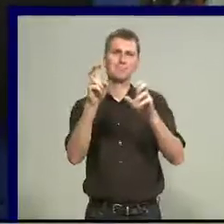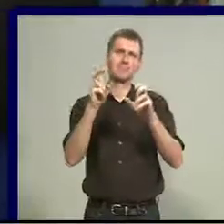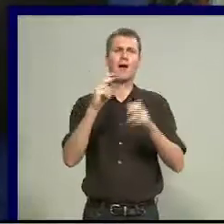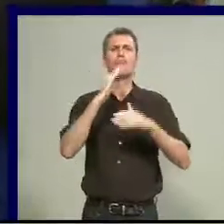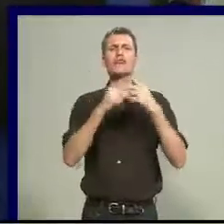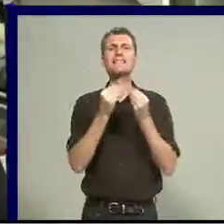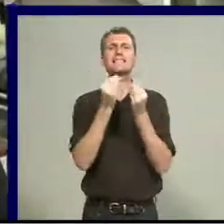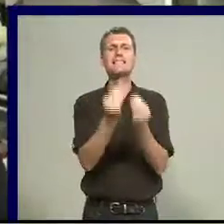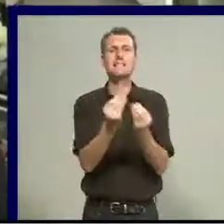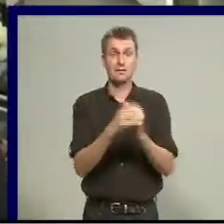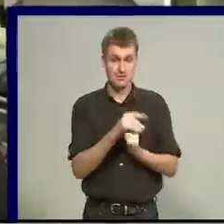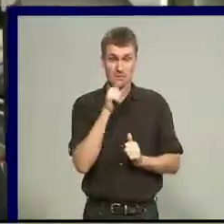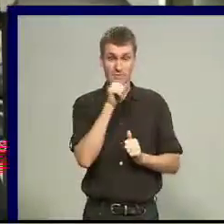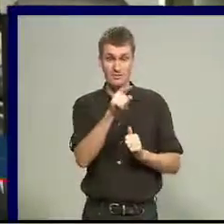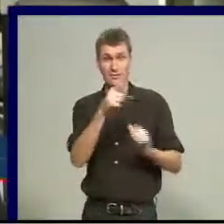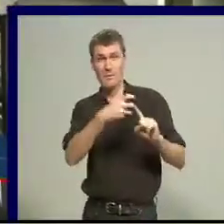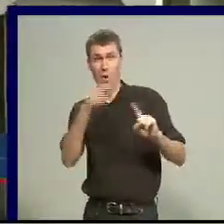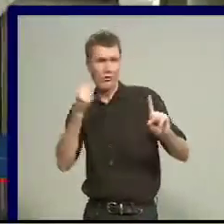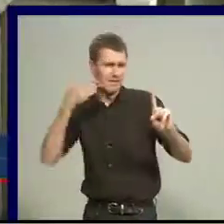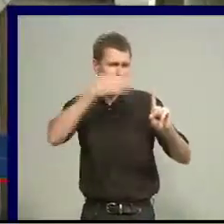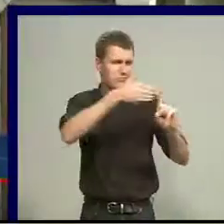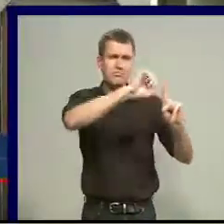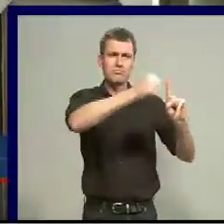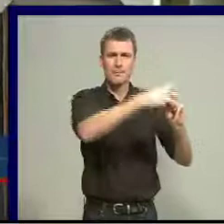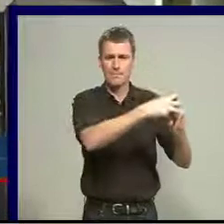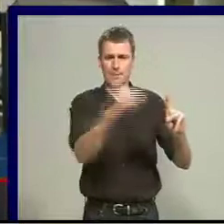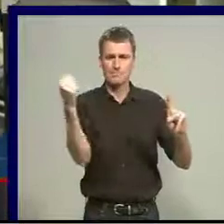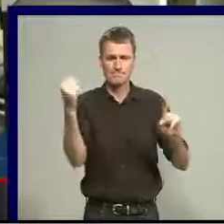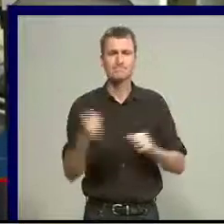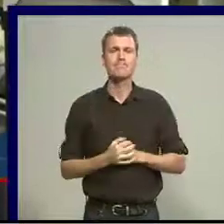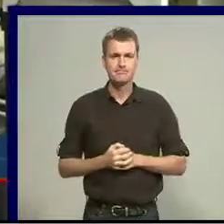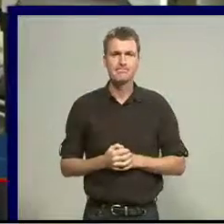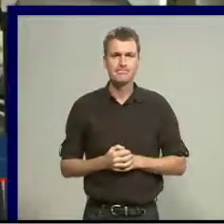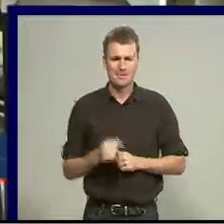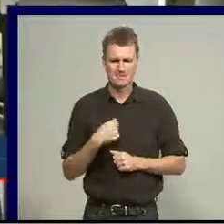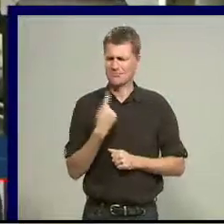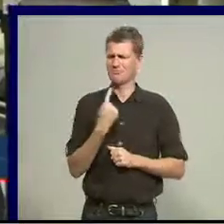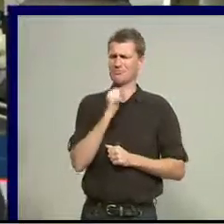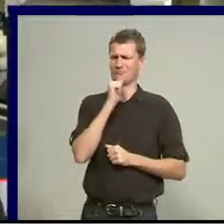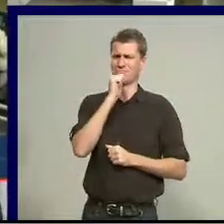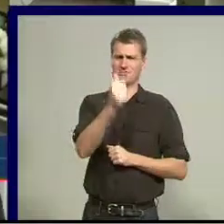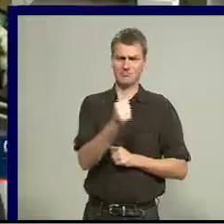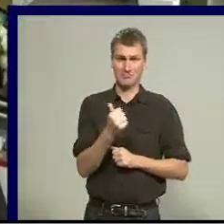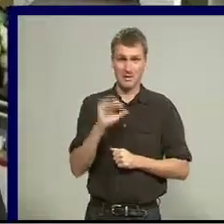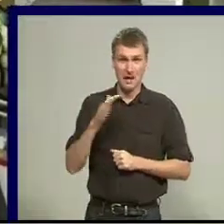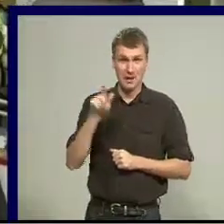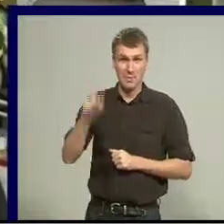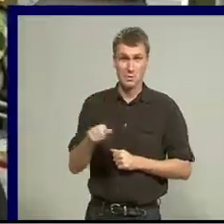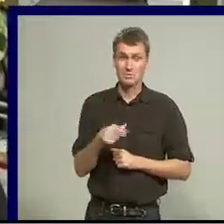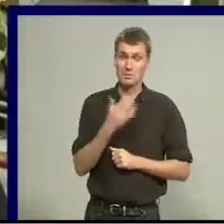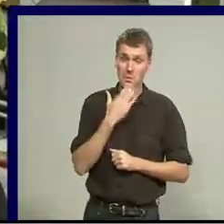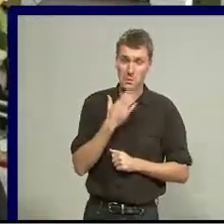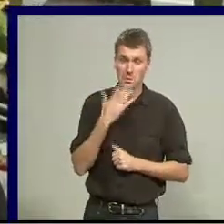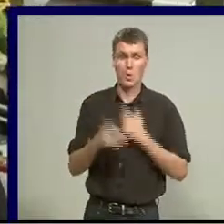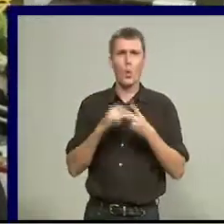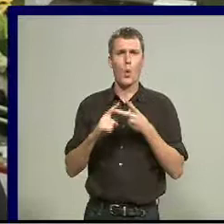week's burglary. It's quite bizarre, really. It's like, to me, it's either someone really bored or maybe for scrap metal,